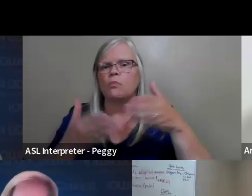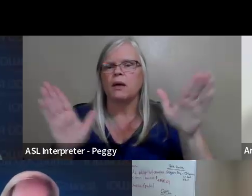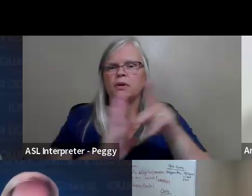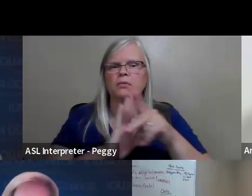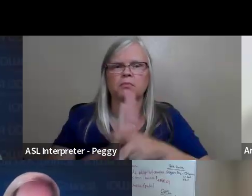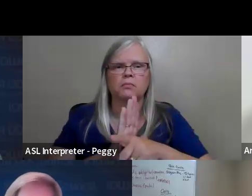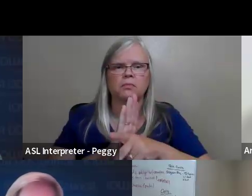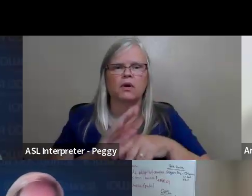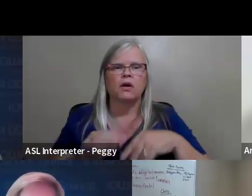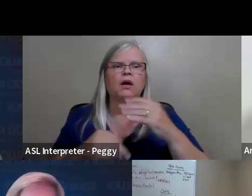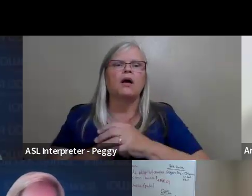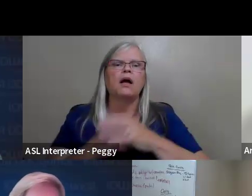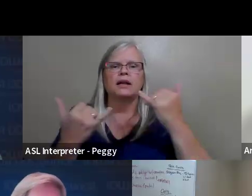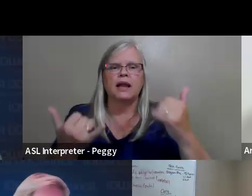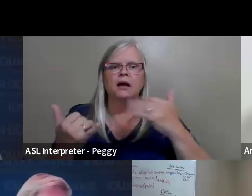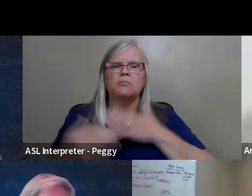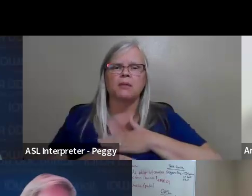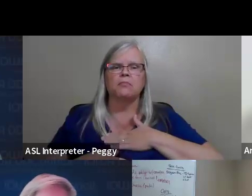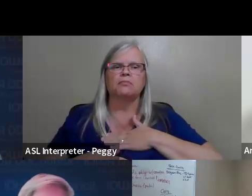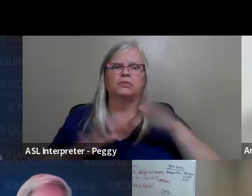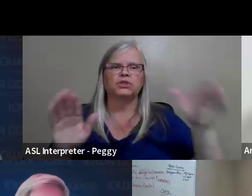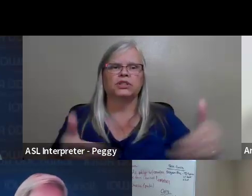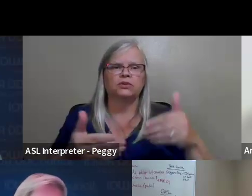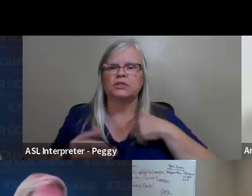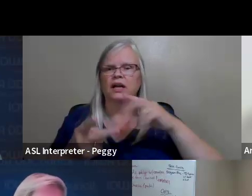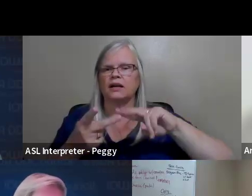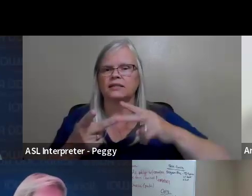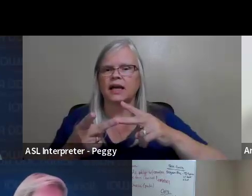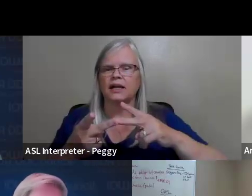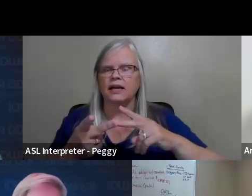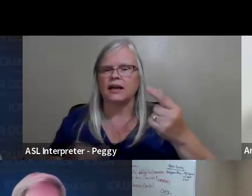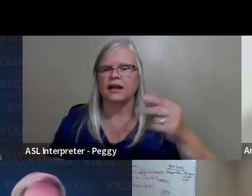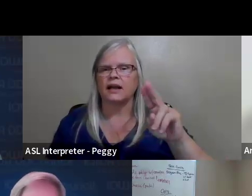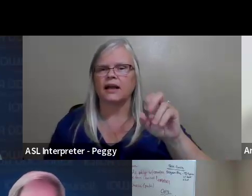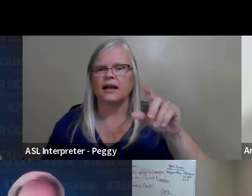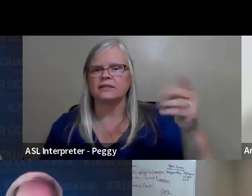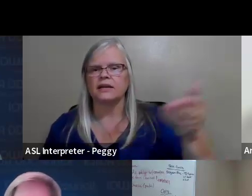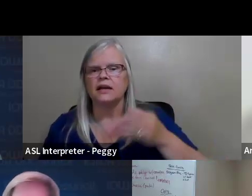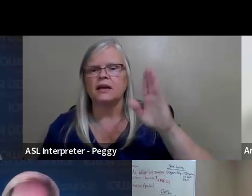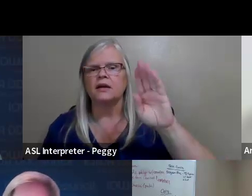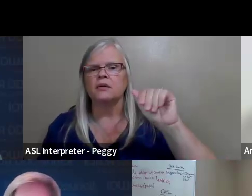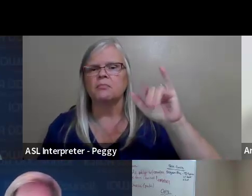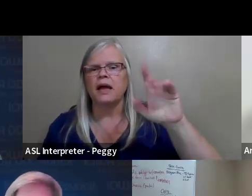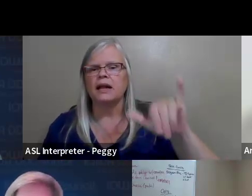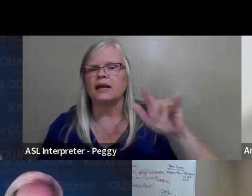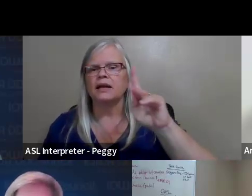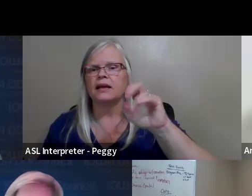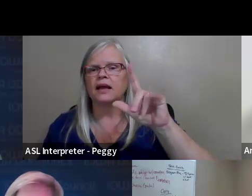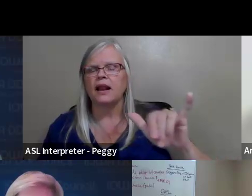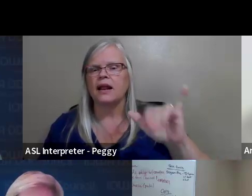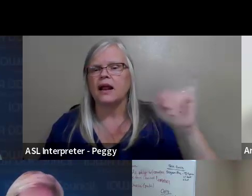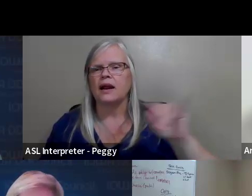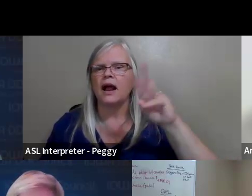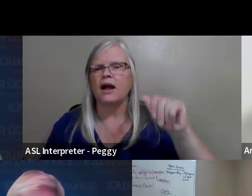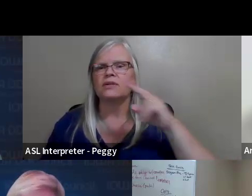Iowa Developmental Council. And it's my pleasure to introduce our second guest today, Bailey Kelly, who is a member of the